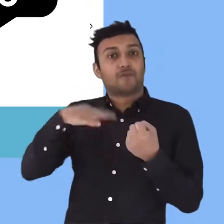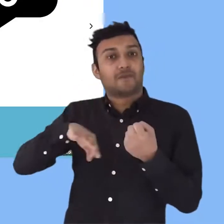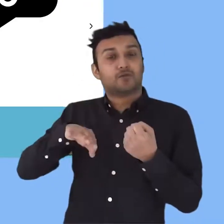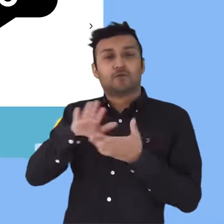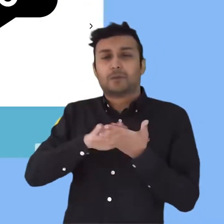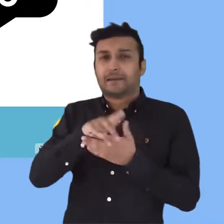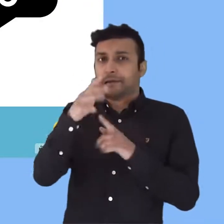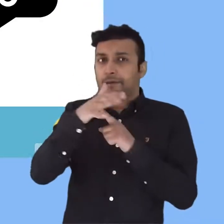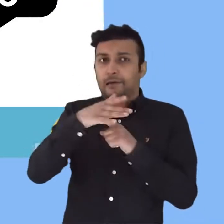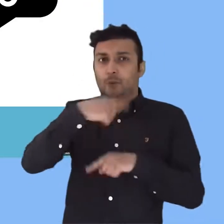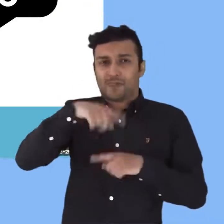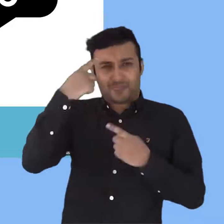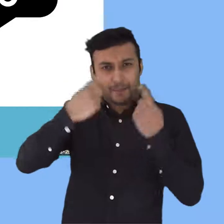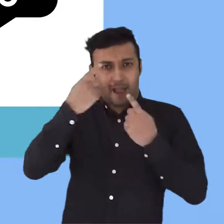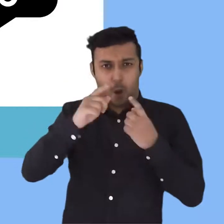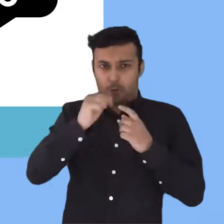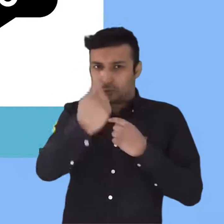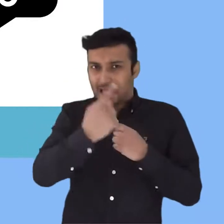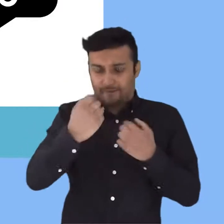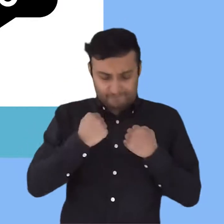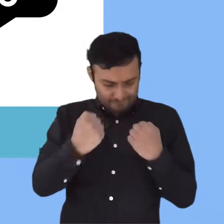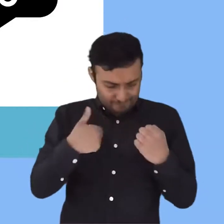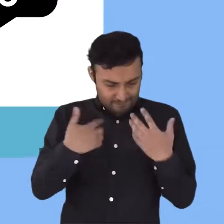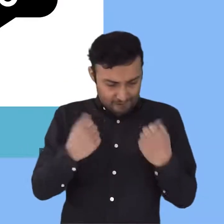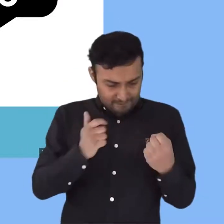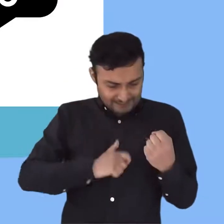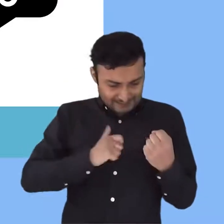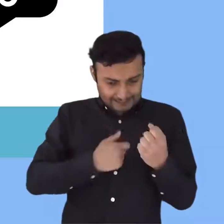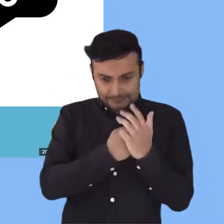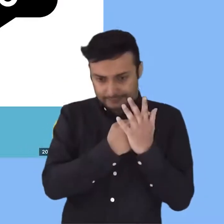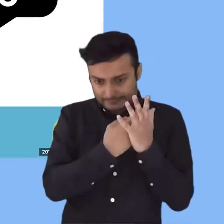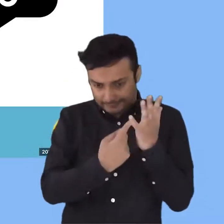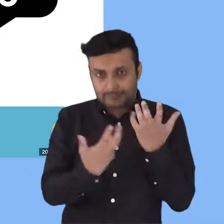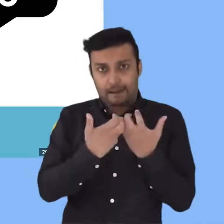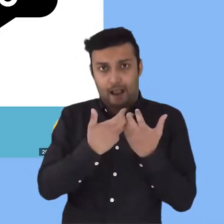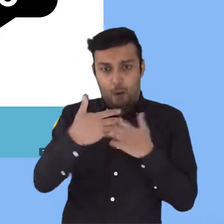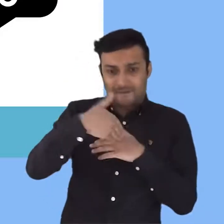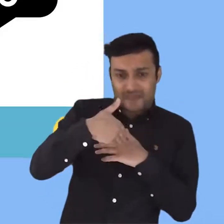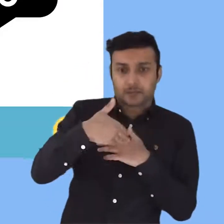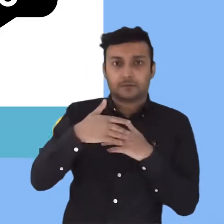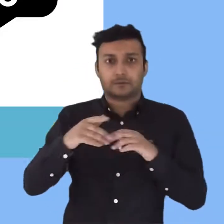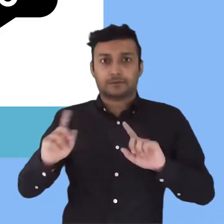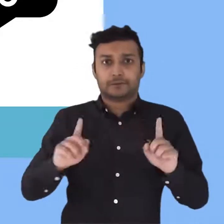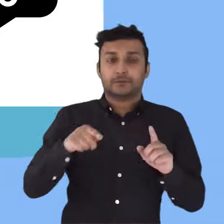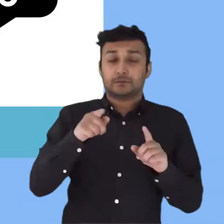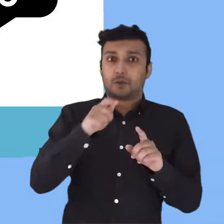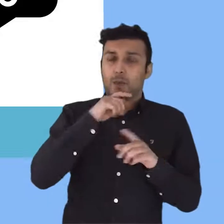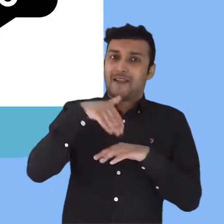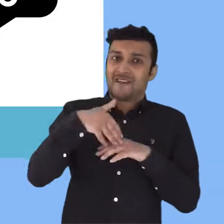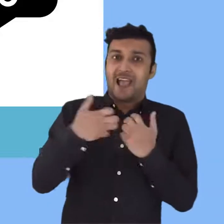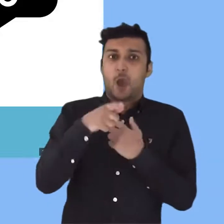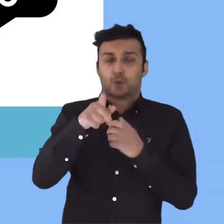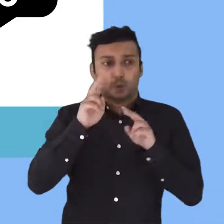we are and the identities and intersections that we hold, and how that affects actually how we look at